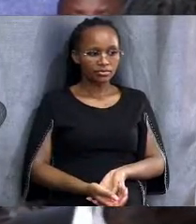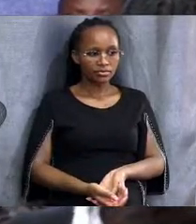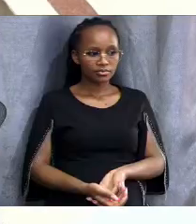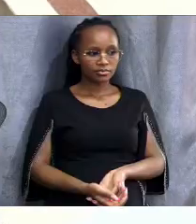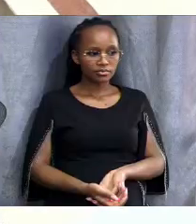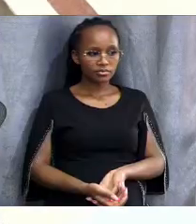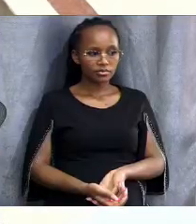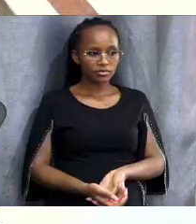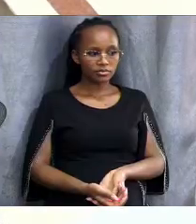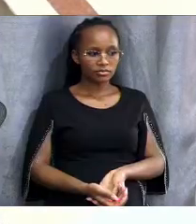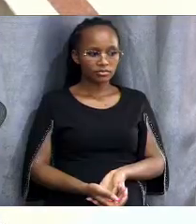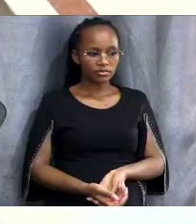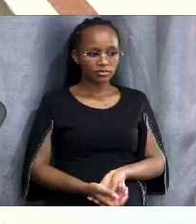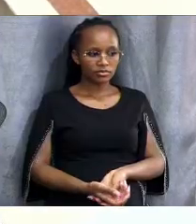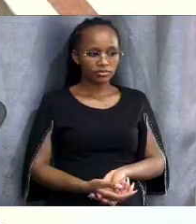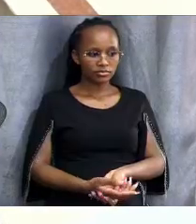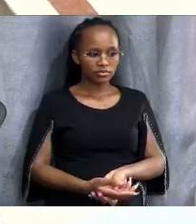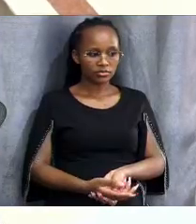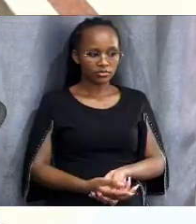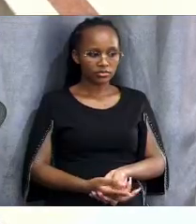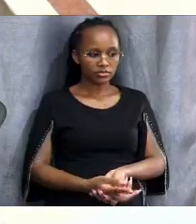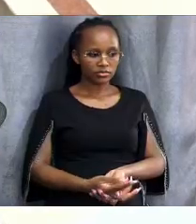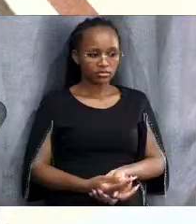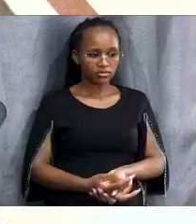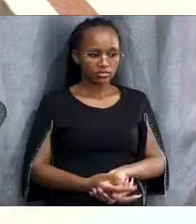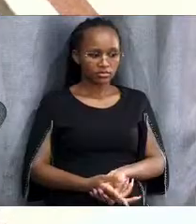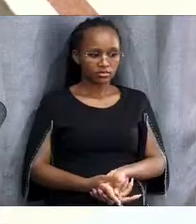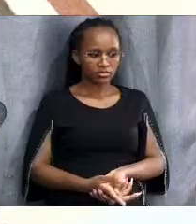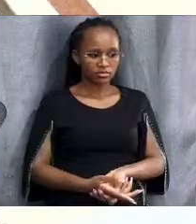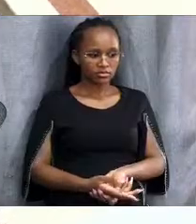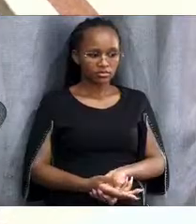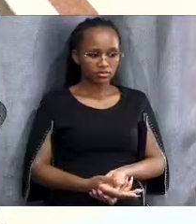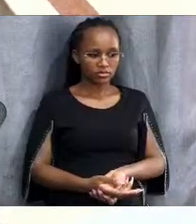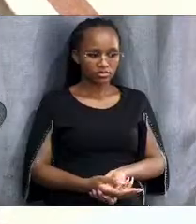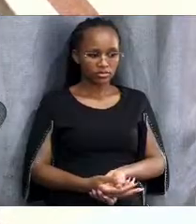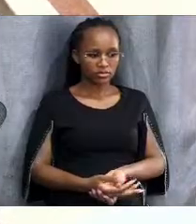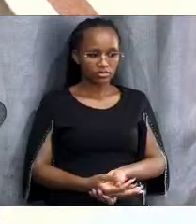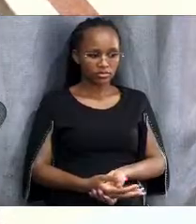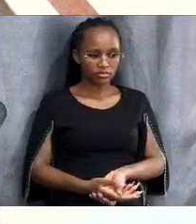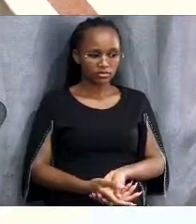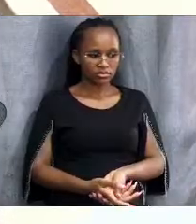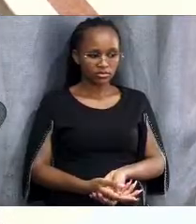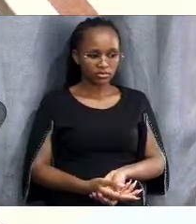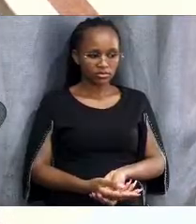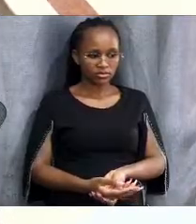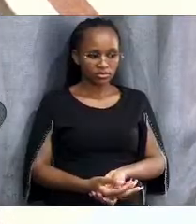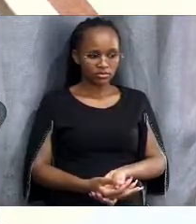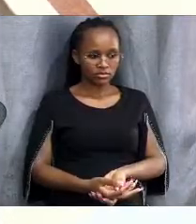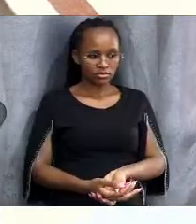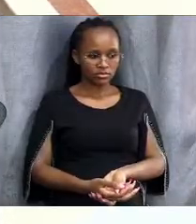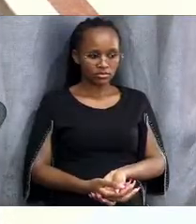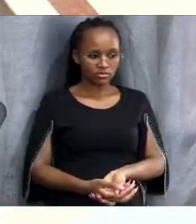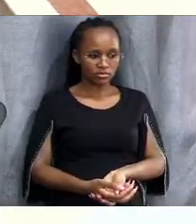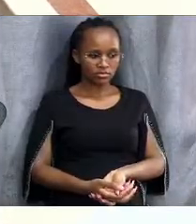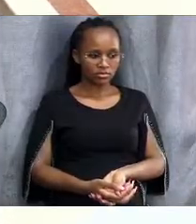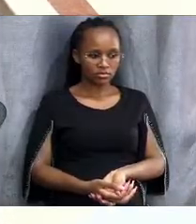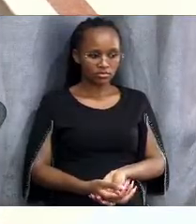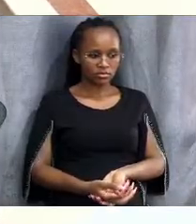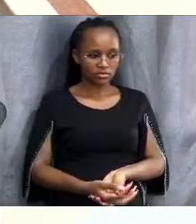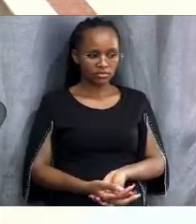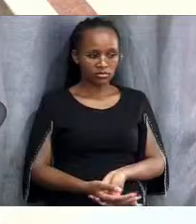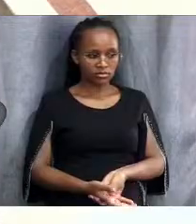The parents of Jed, Tafadhali, Kanyangeni, Hatua Moja. Parents of